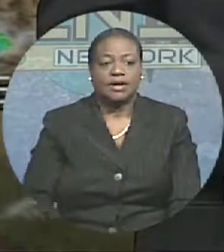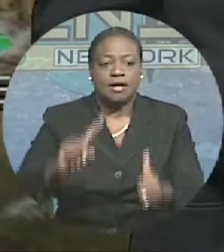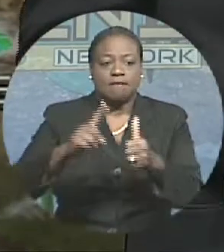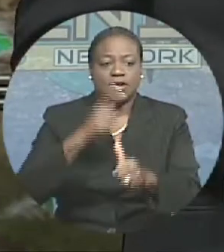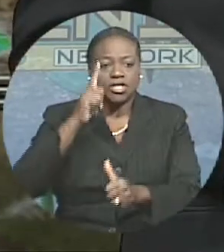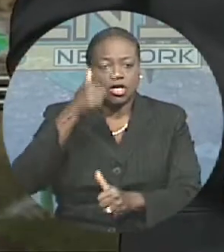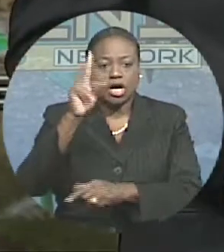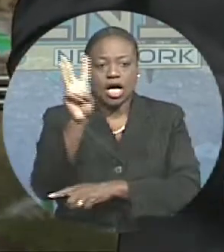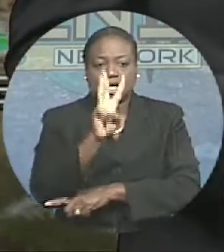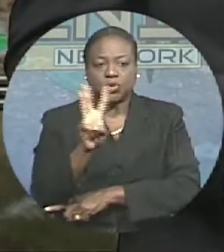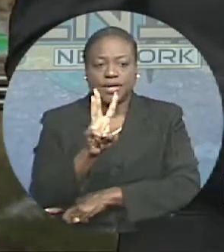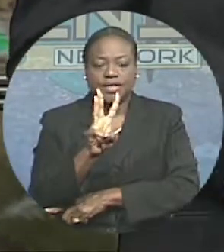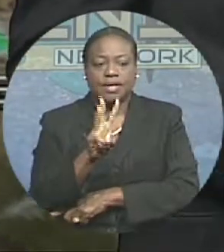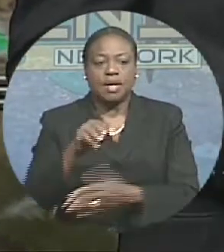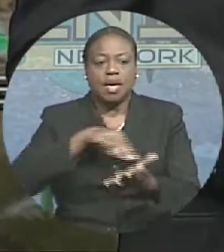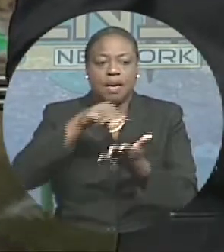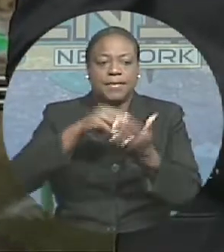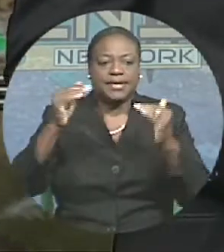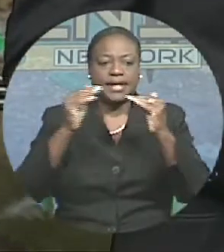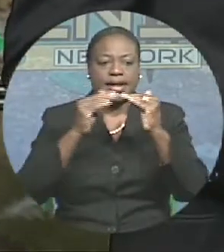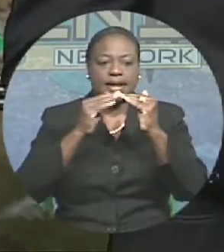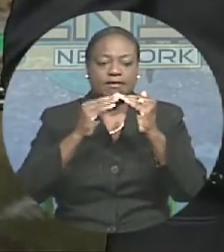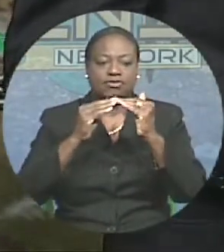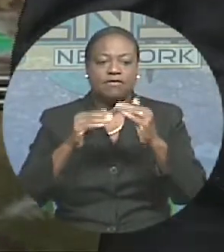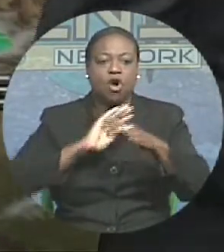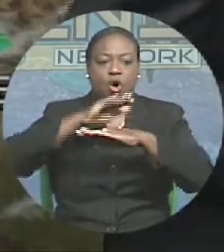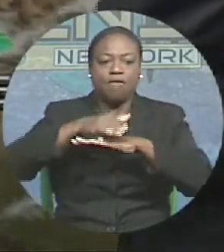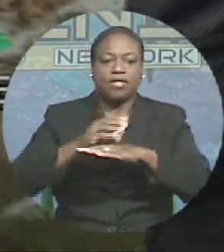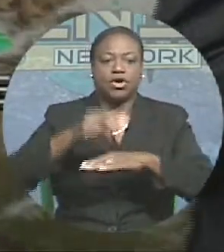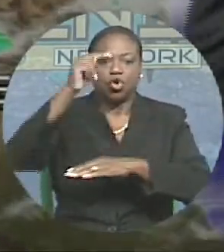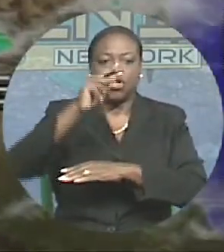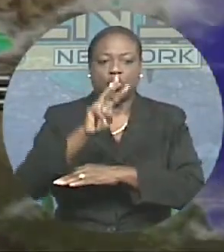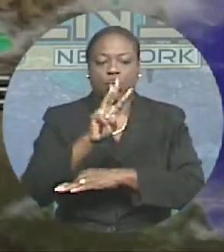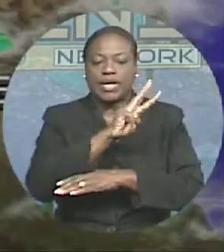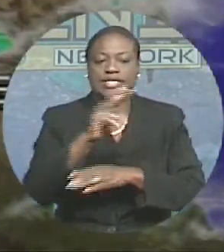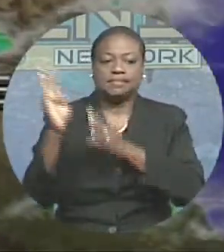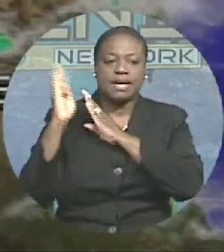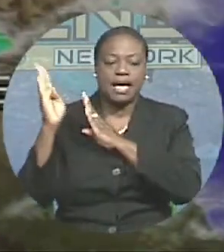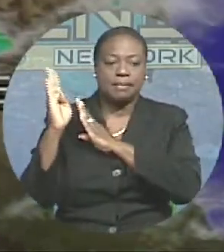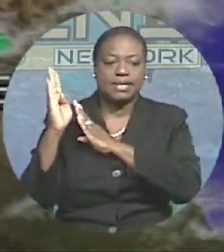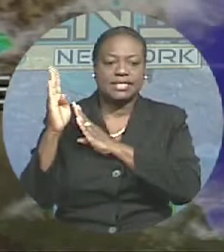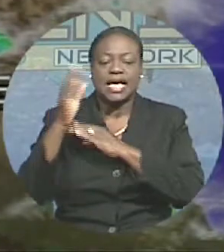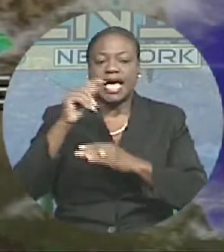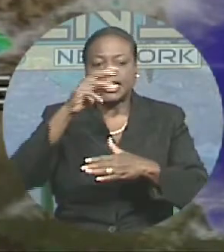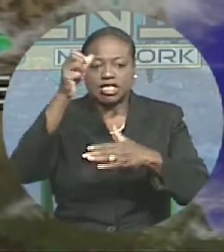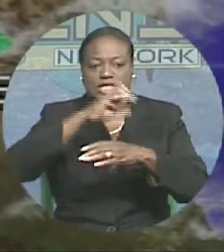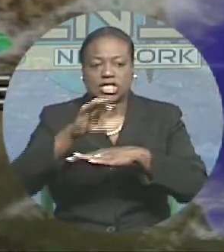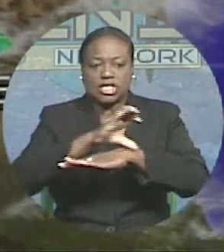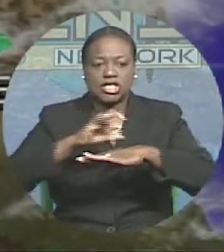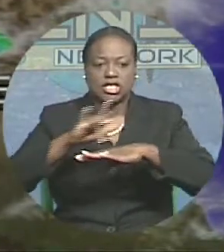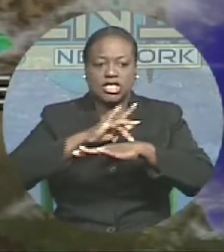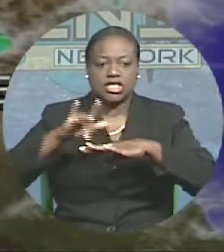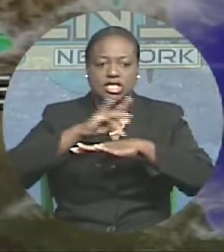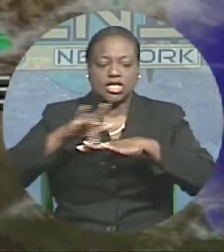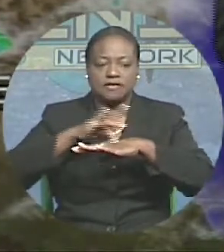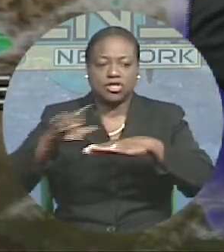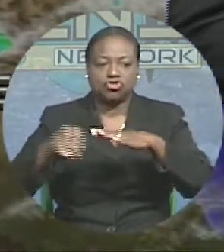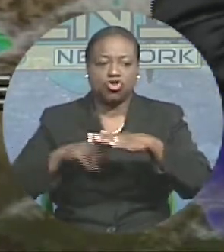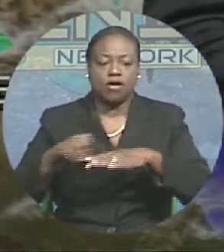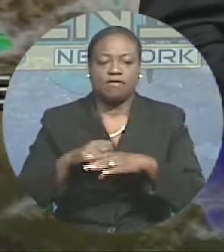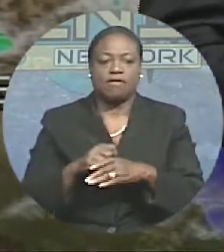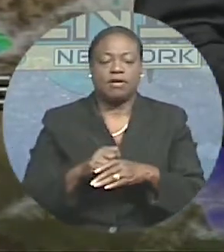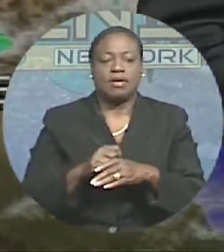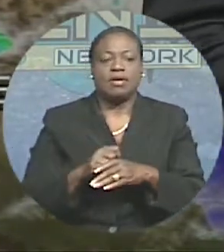In our first look at weather, a mid-level trough over a portion of the northwest Bahamas and a surface trough down in the southeast Bahamas will fire up 1 or 2 showers